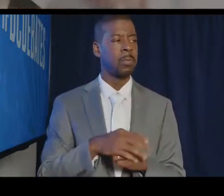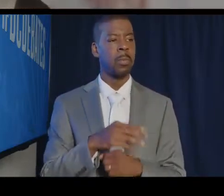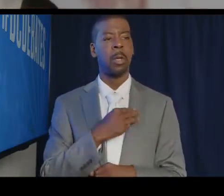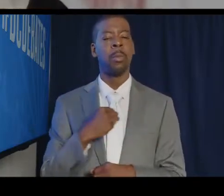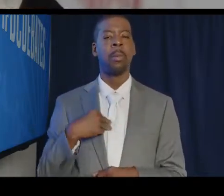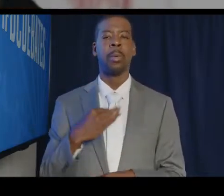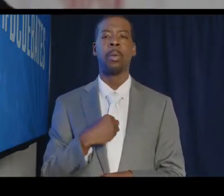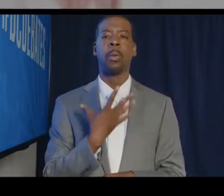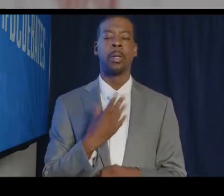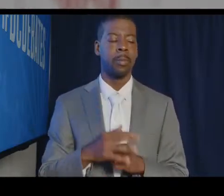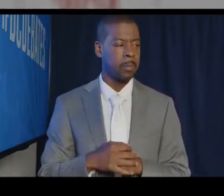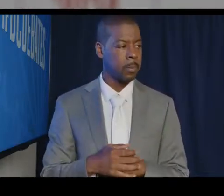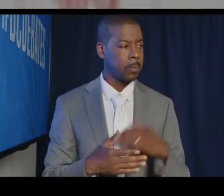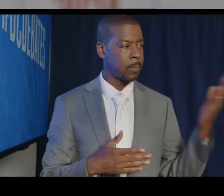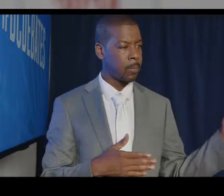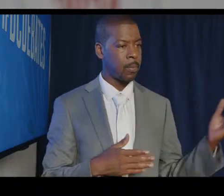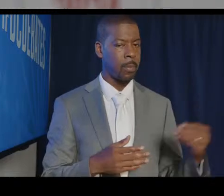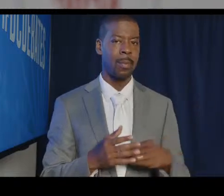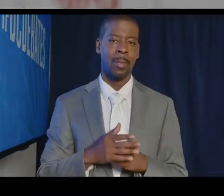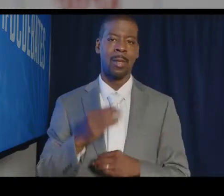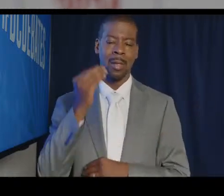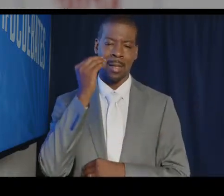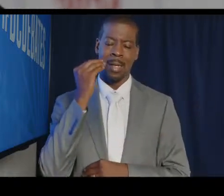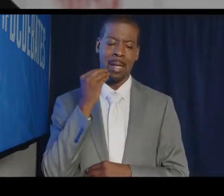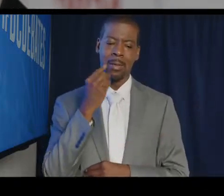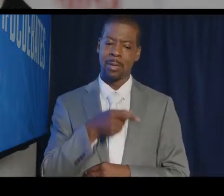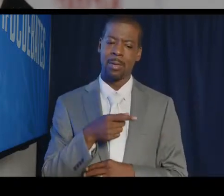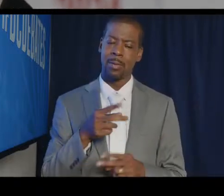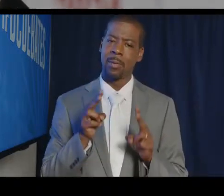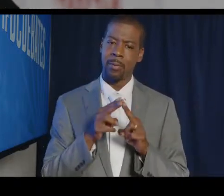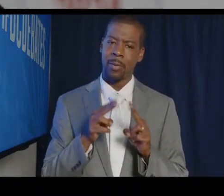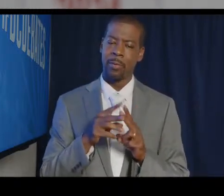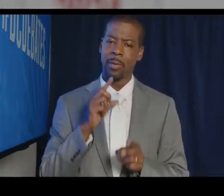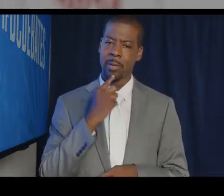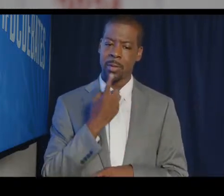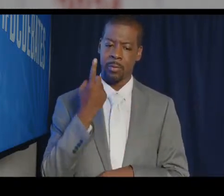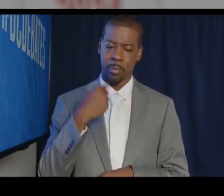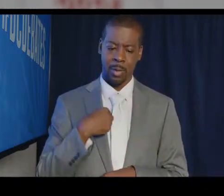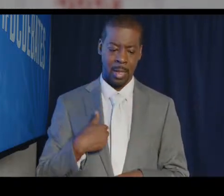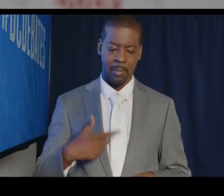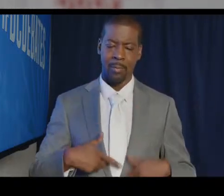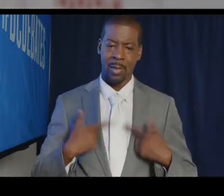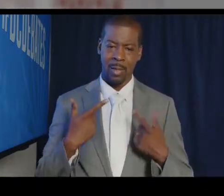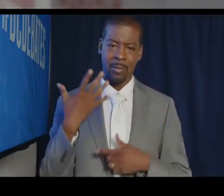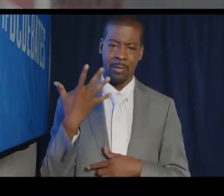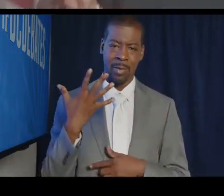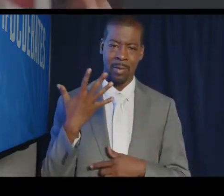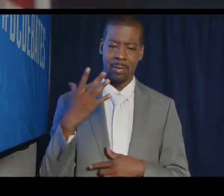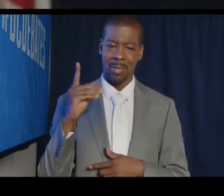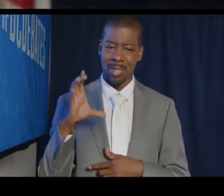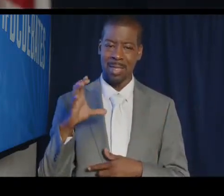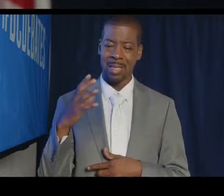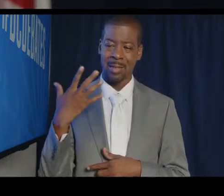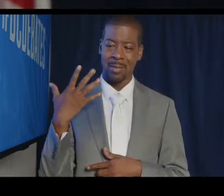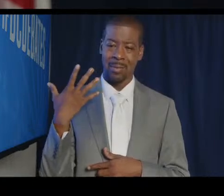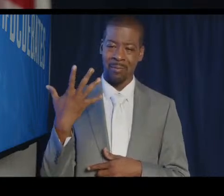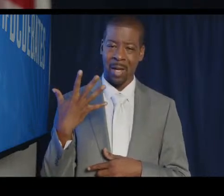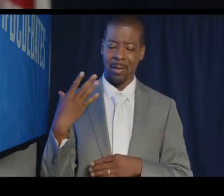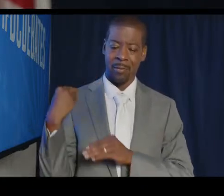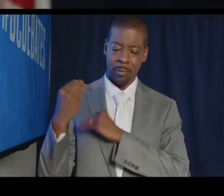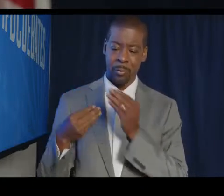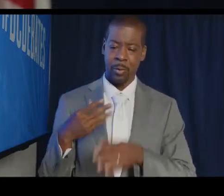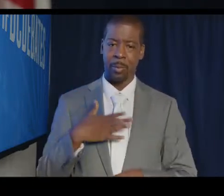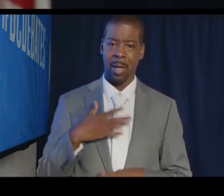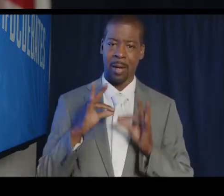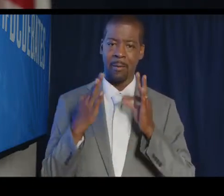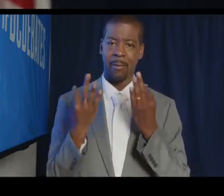Yes. Housing is an issue near and dear to me. I'm a fifth-generation Washingtonian, but my father can see the District of Columbia